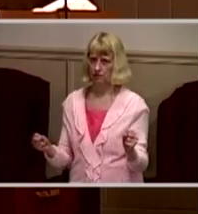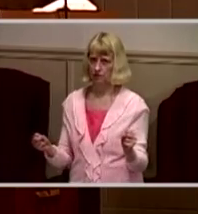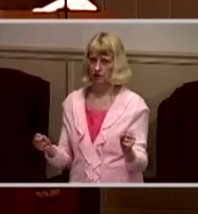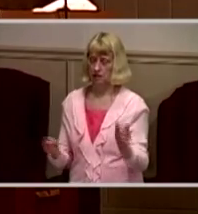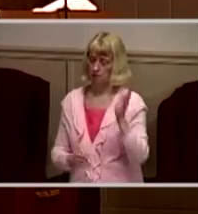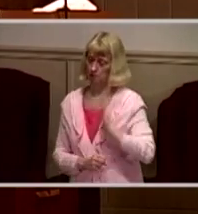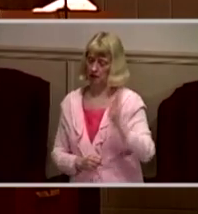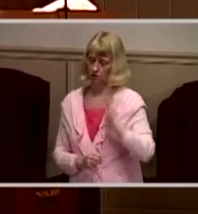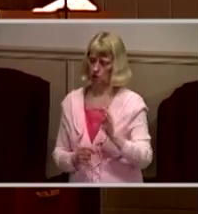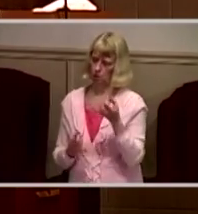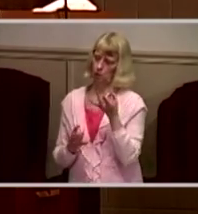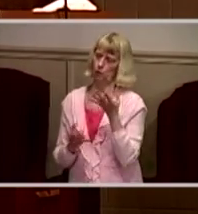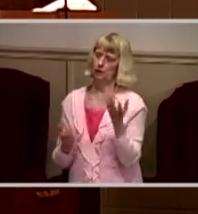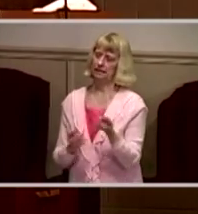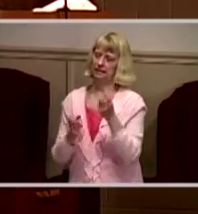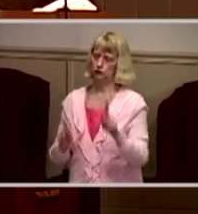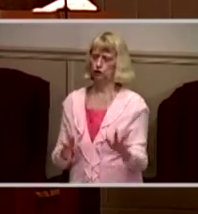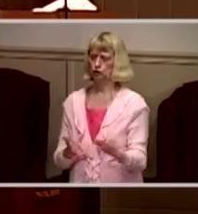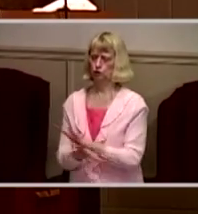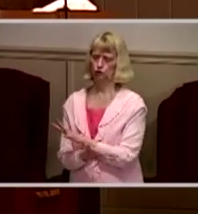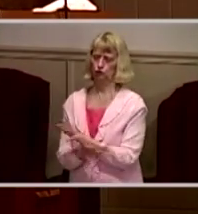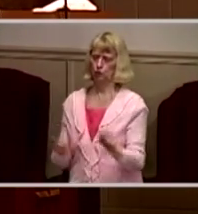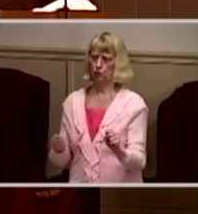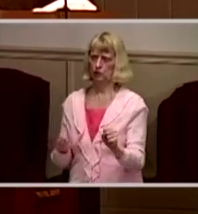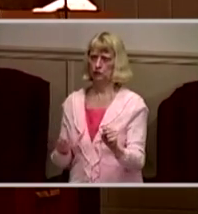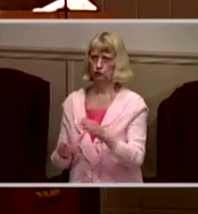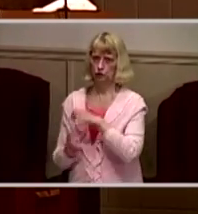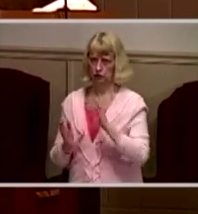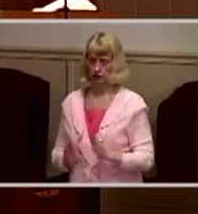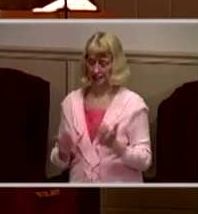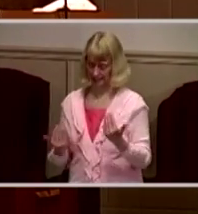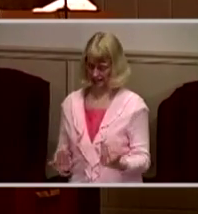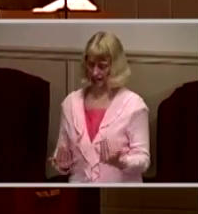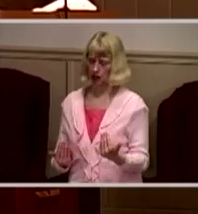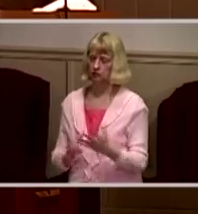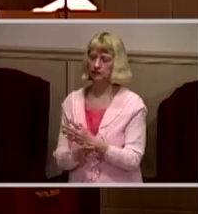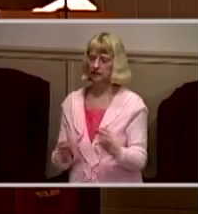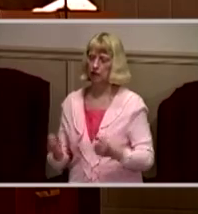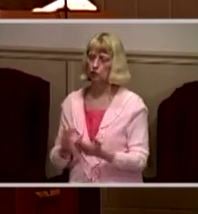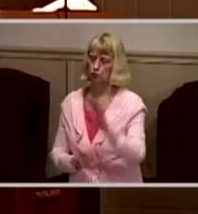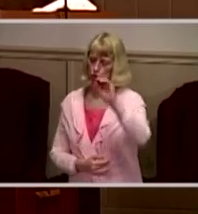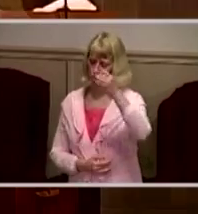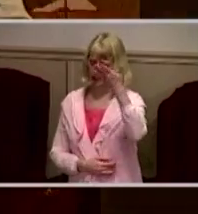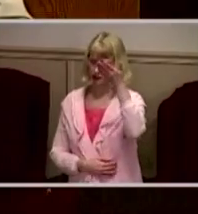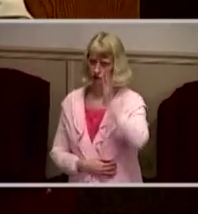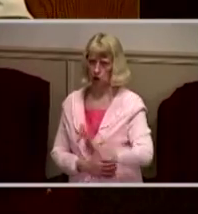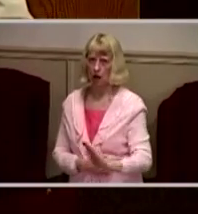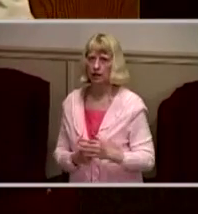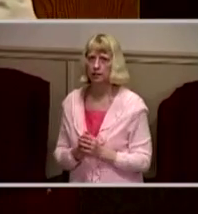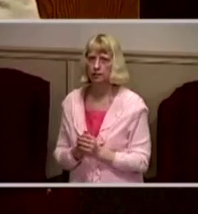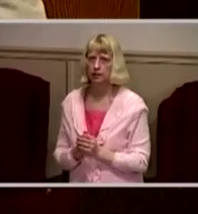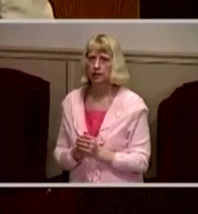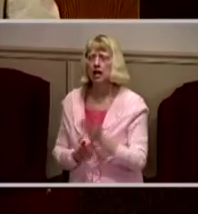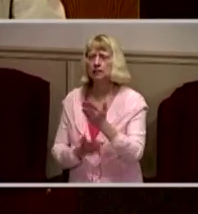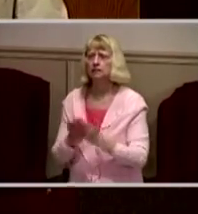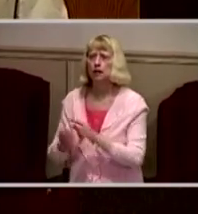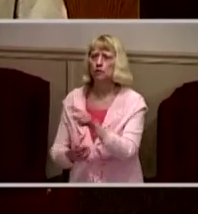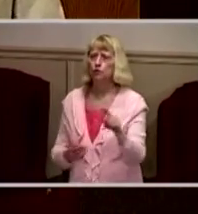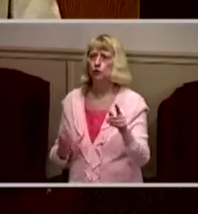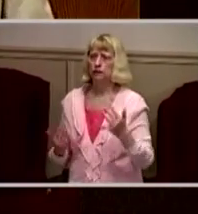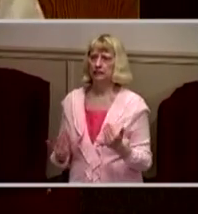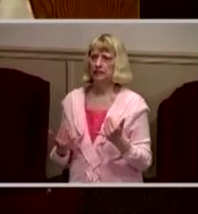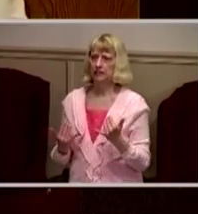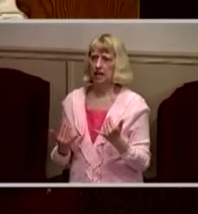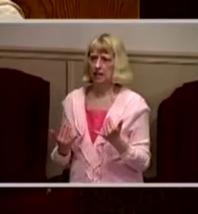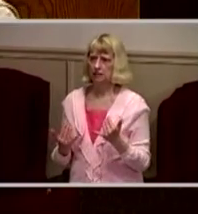was a heathen. I was a destroyer of the church. But now I'm saved by the grace of God. And some of you today